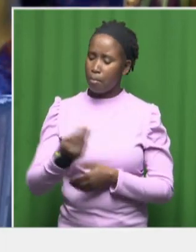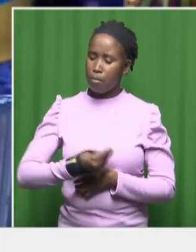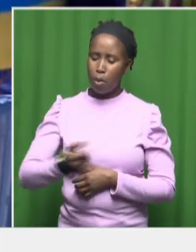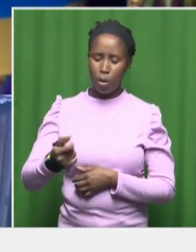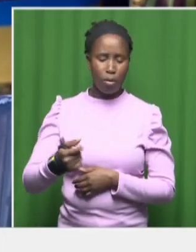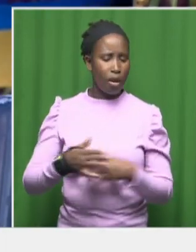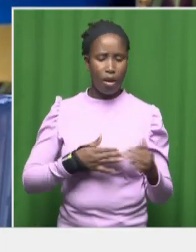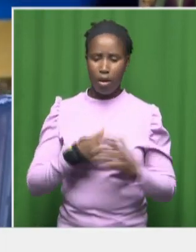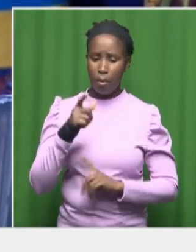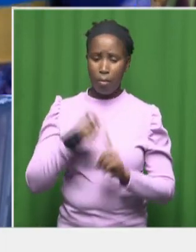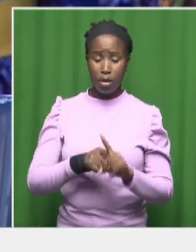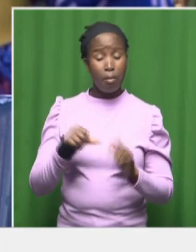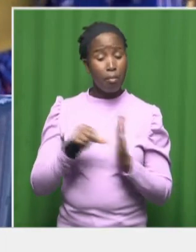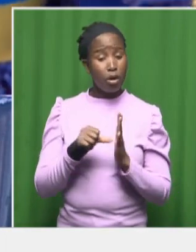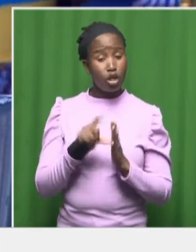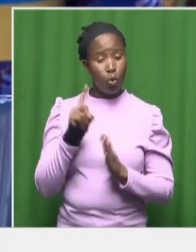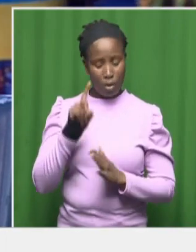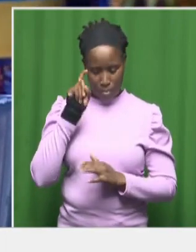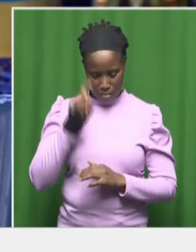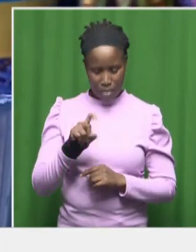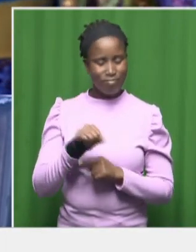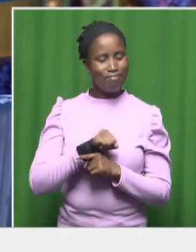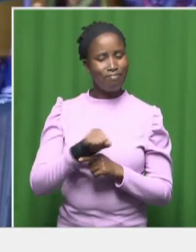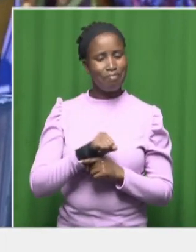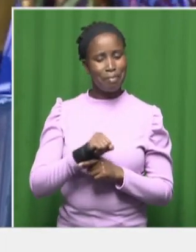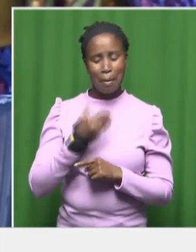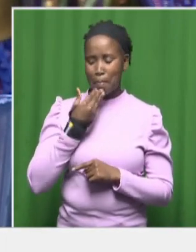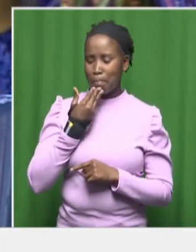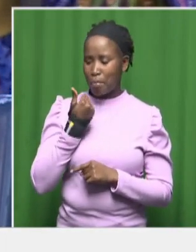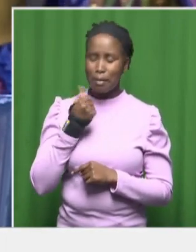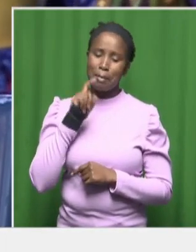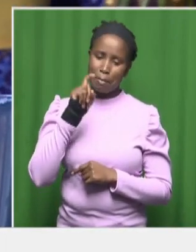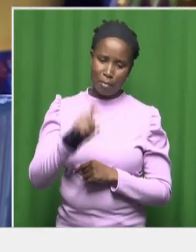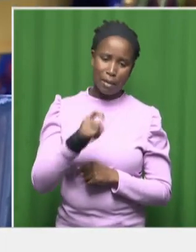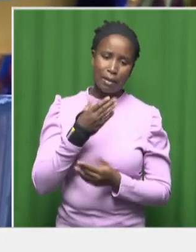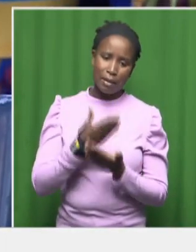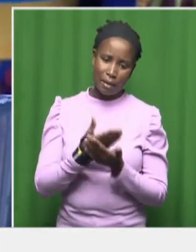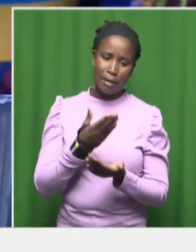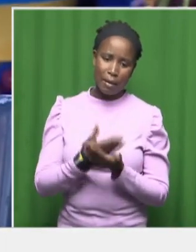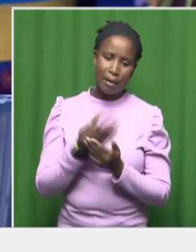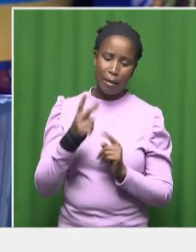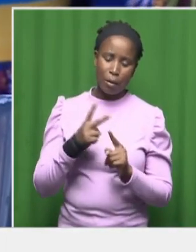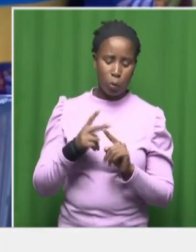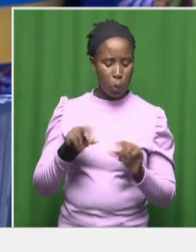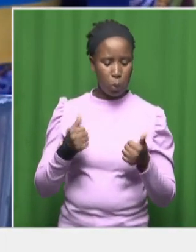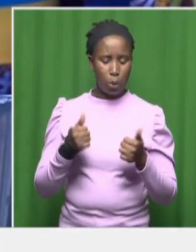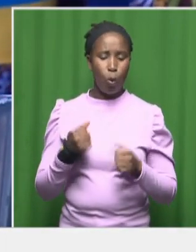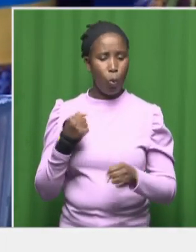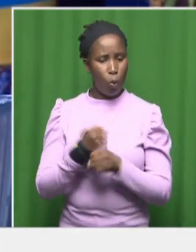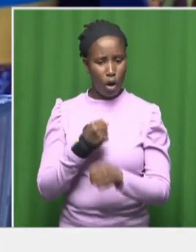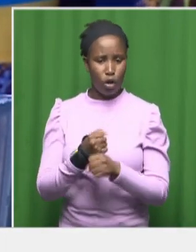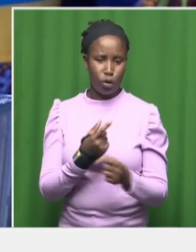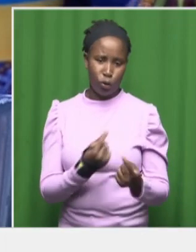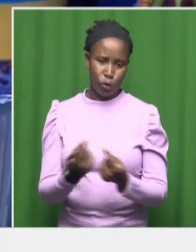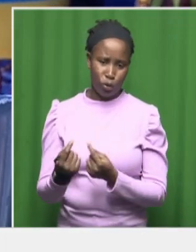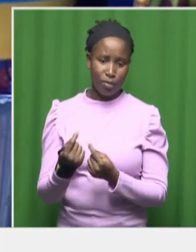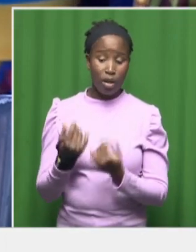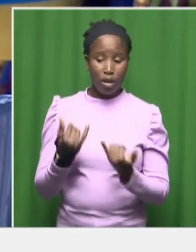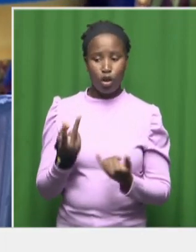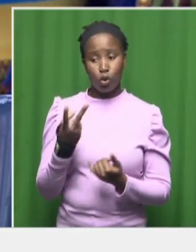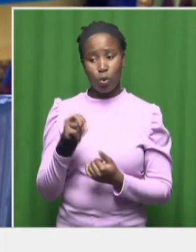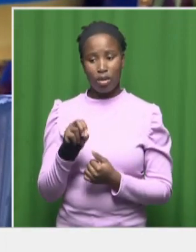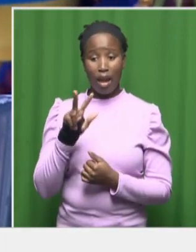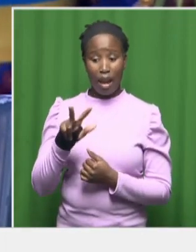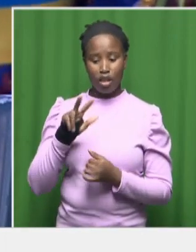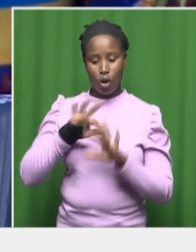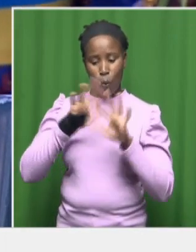across if you put best performances in place, if you can be able to play against a top country and put great performances. We had a 2019 World Cup where we showed that we